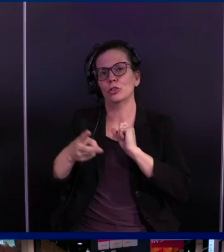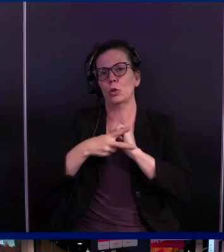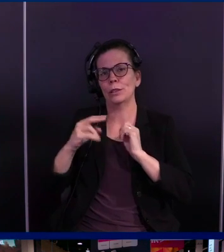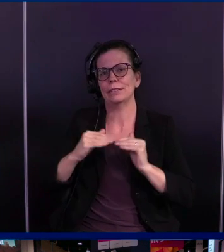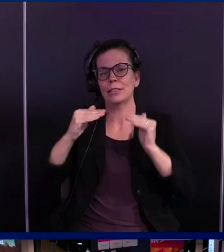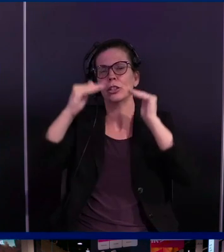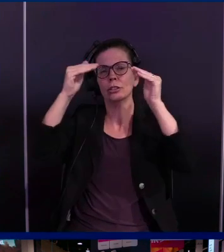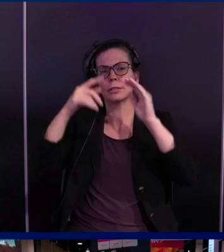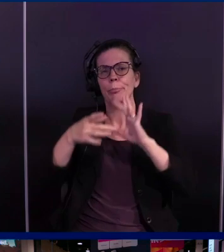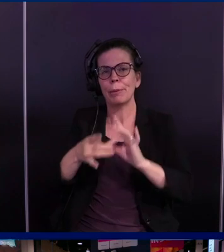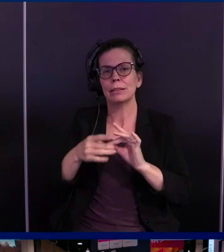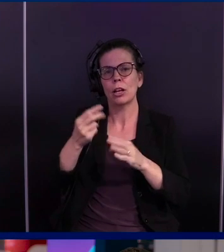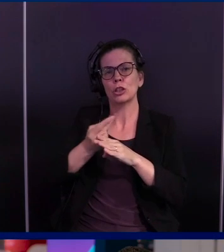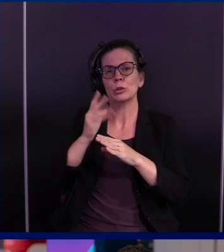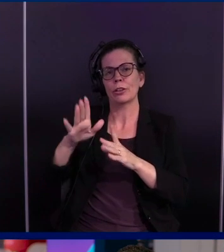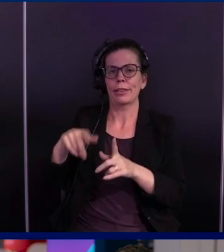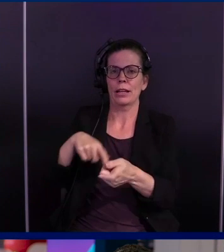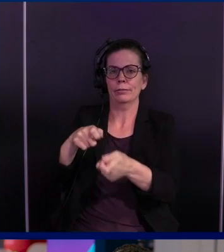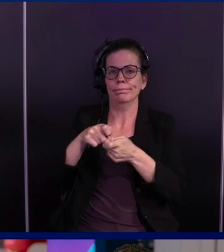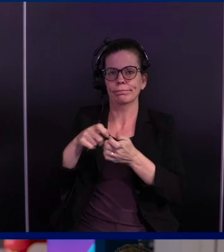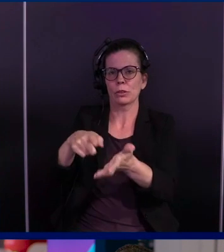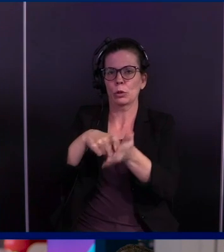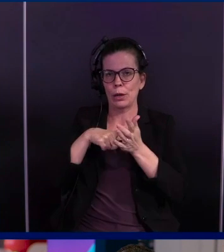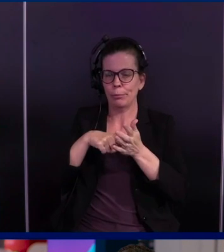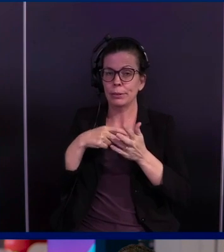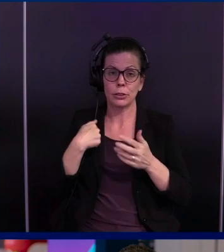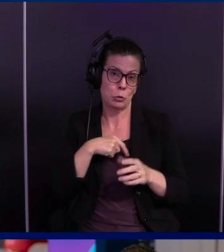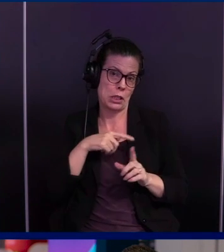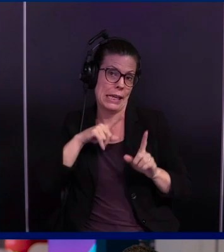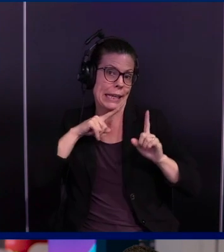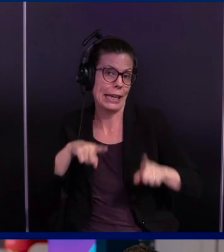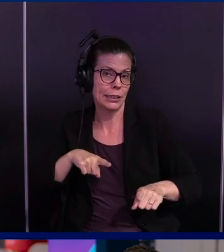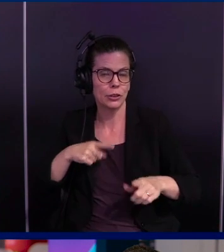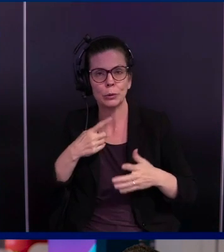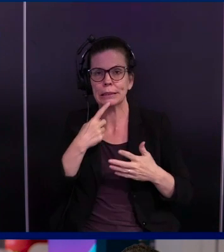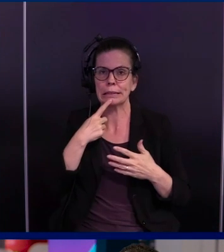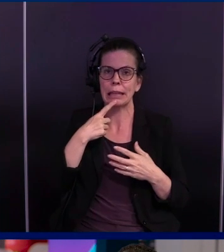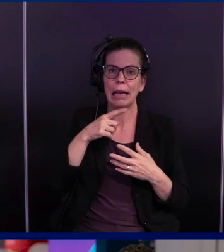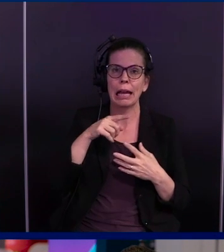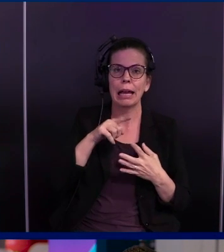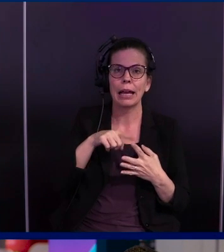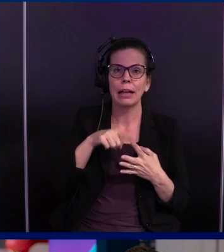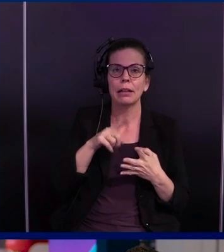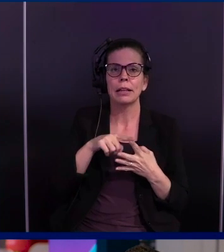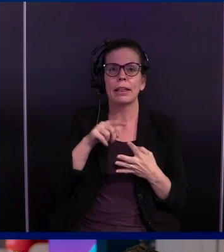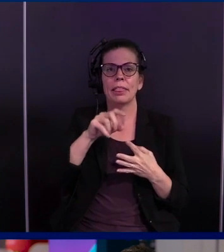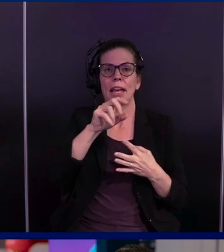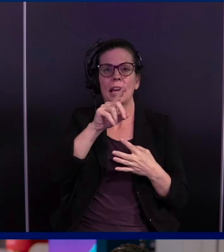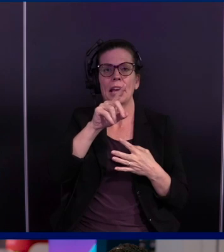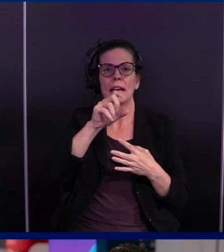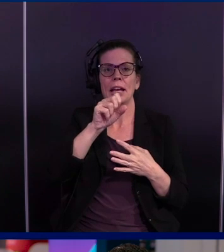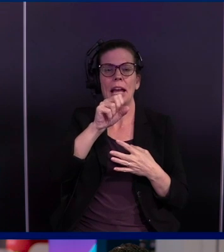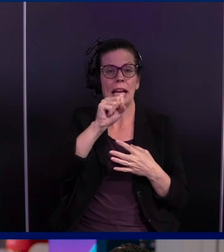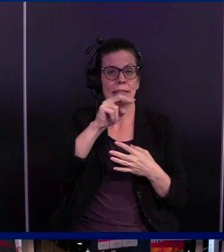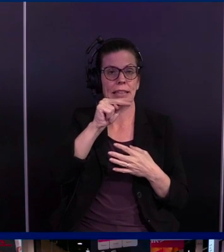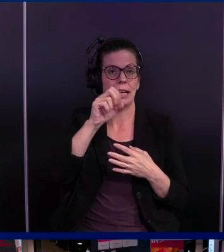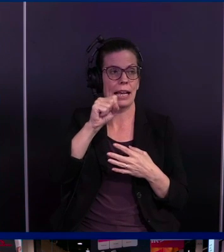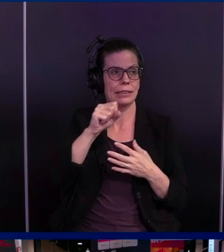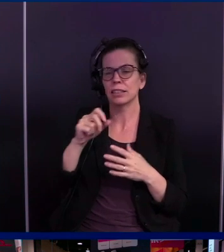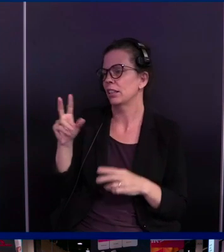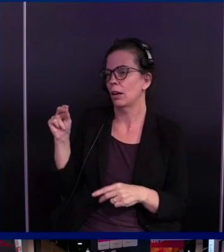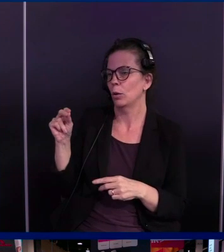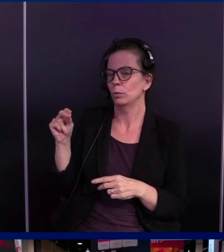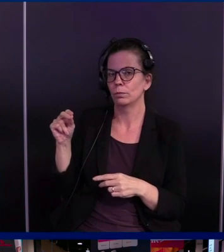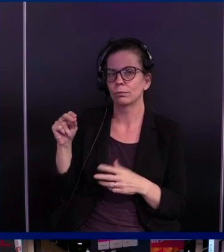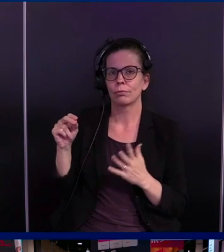specifications? And we can answer these questions. We can say Nest notifications. No. It'll tell us.